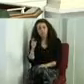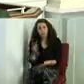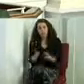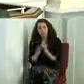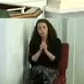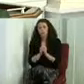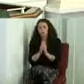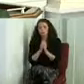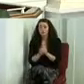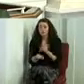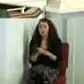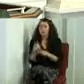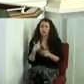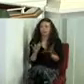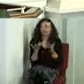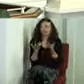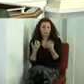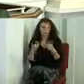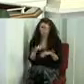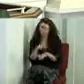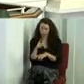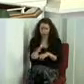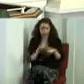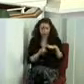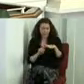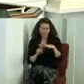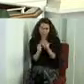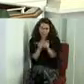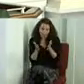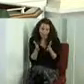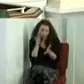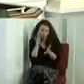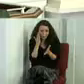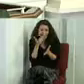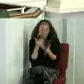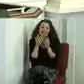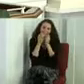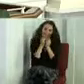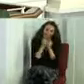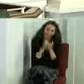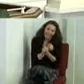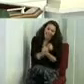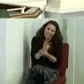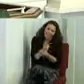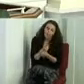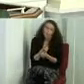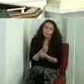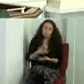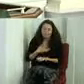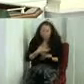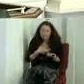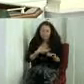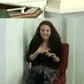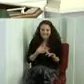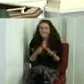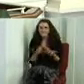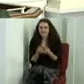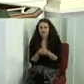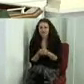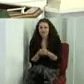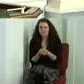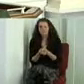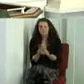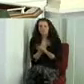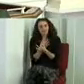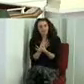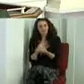this morning, we don't want any one of you to leave without knowing that you are loved and cared for. So please do feel free to speak to any one of us that serves on the